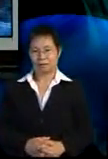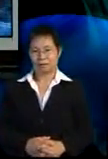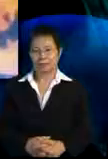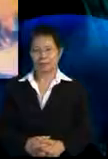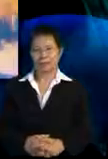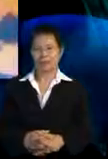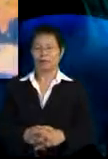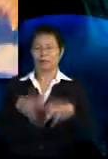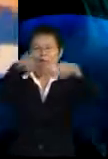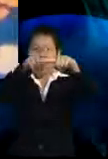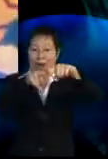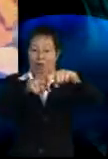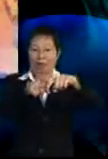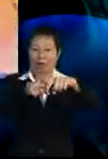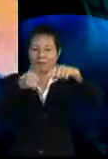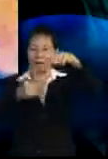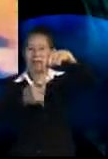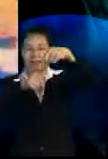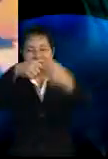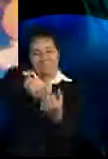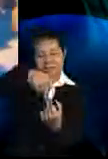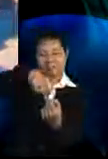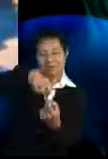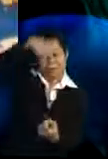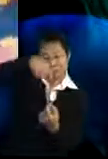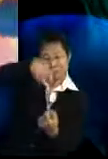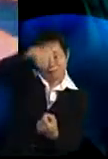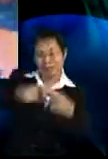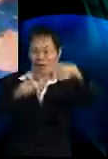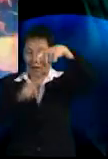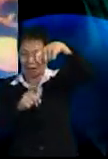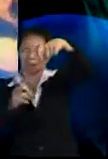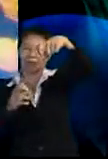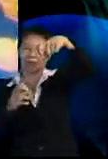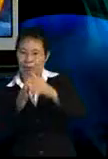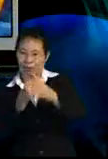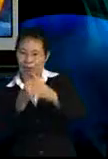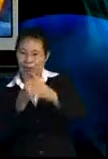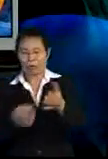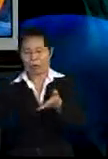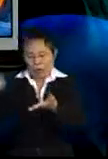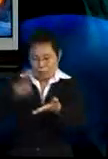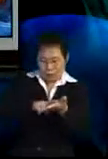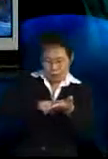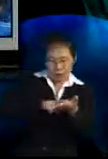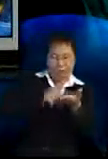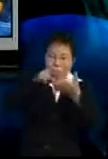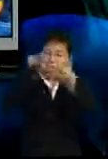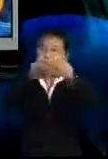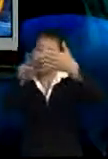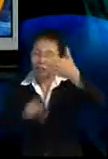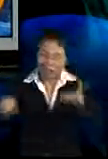Hang a book to a spring balance. Record the reading on the scale of the spring balance in the